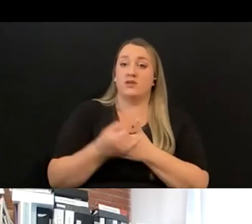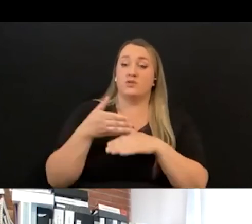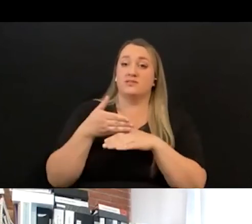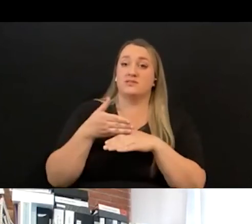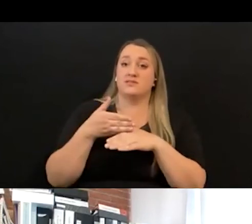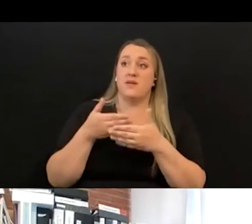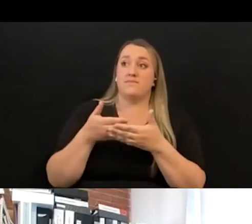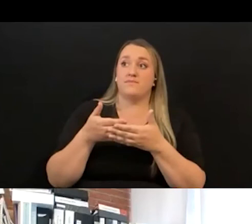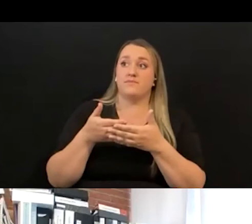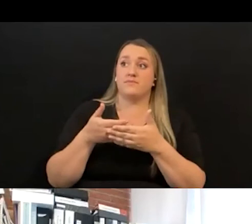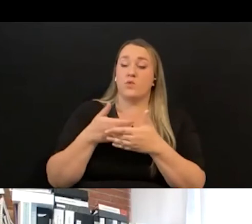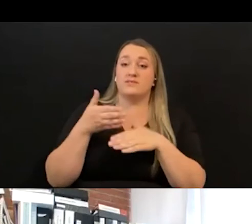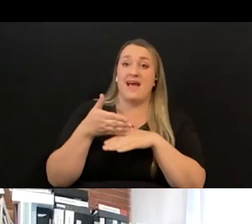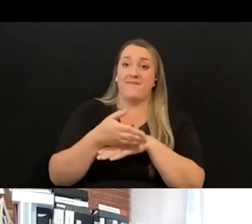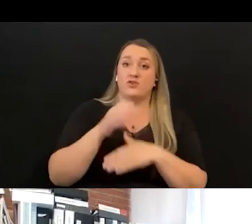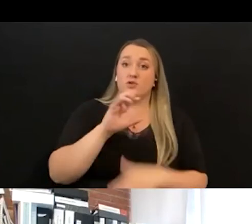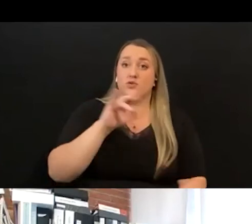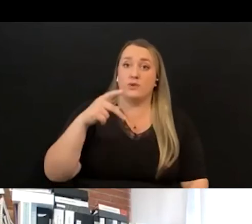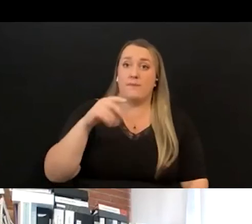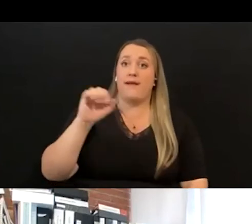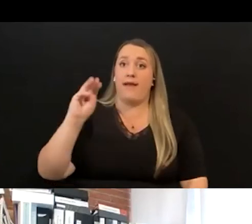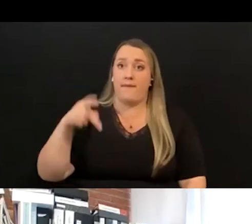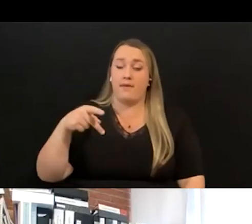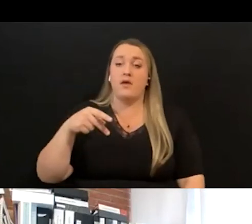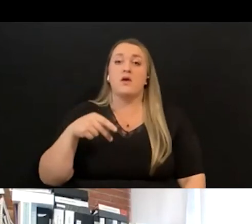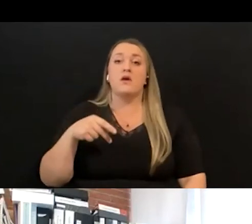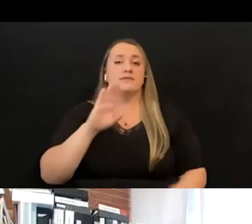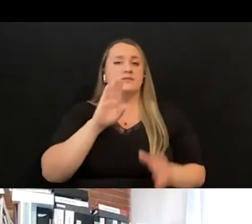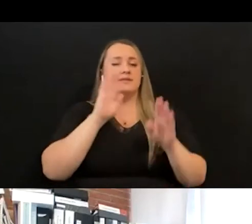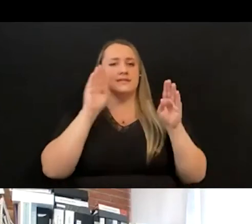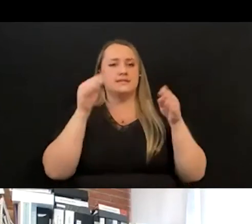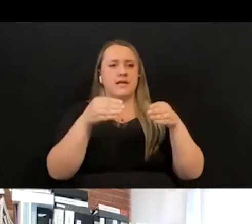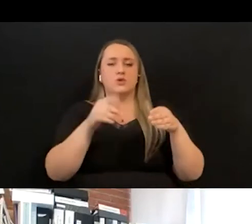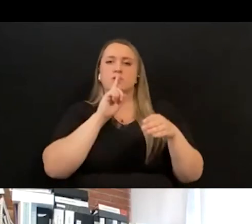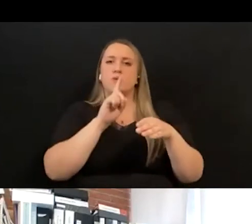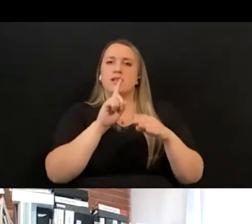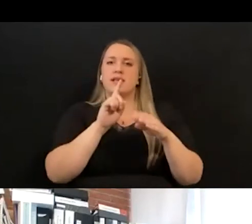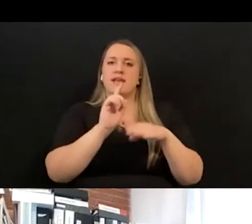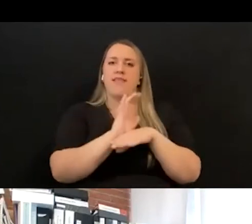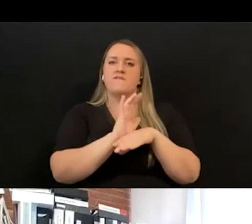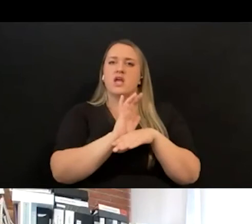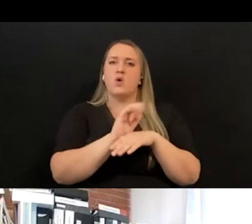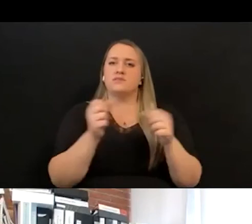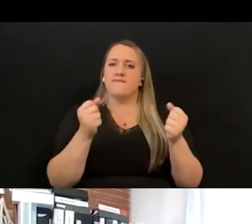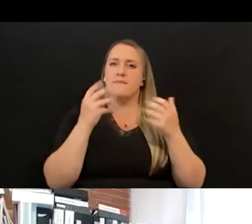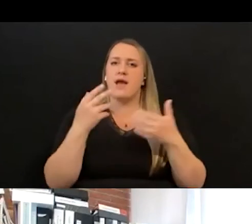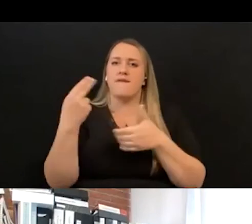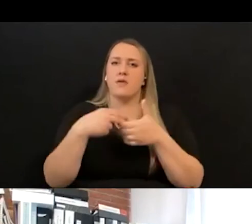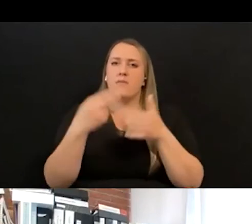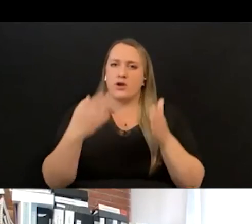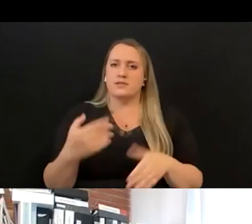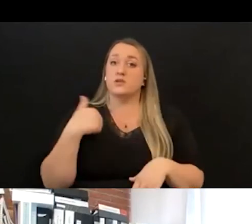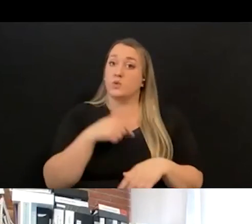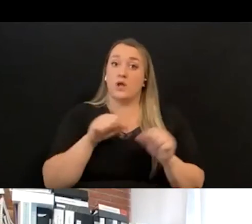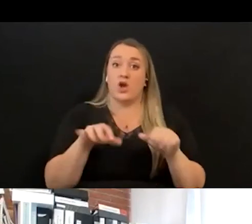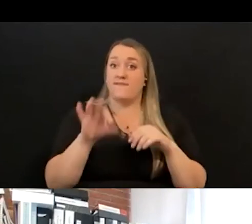the center of it were really these videos of many of the participants that we could find who are